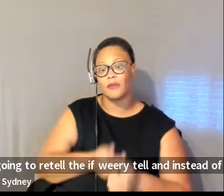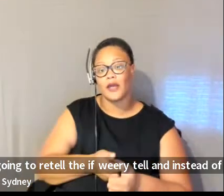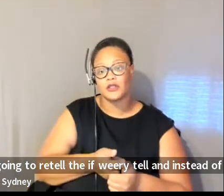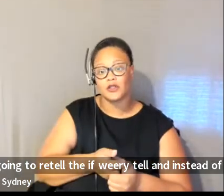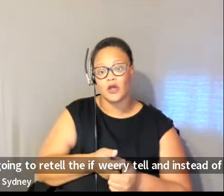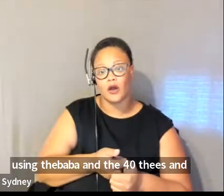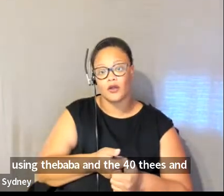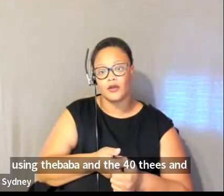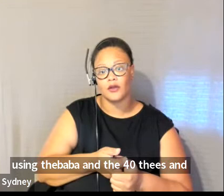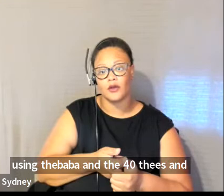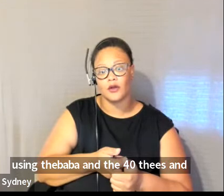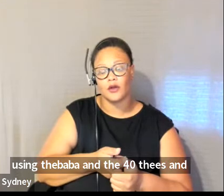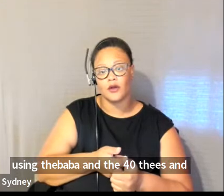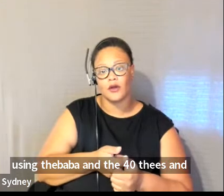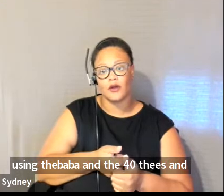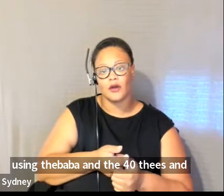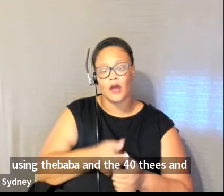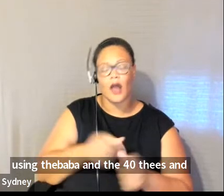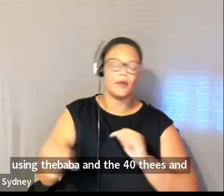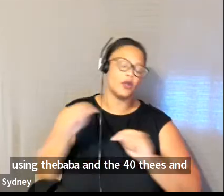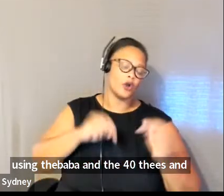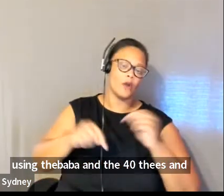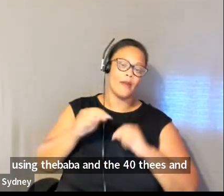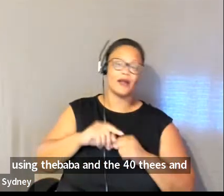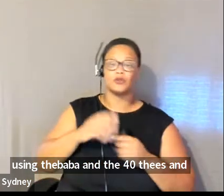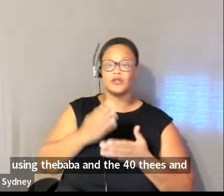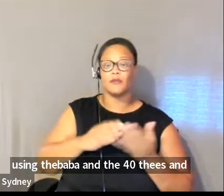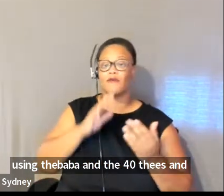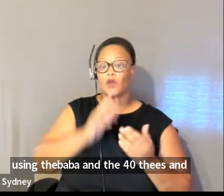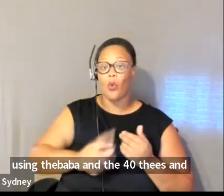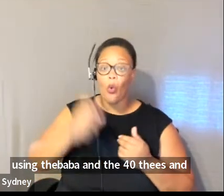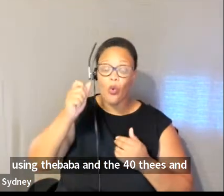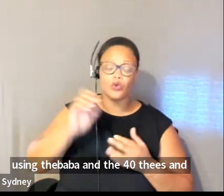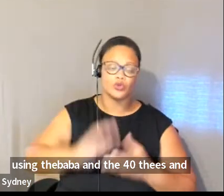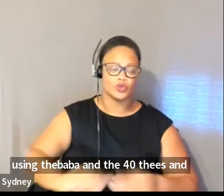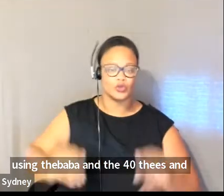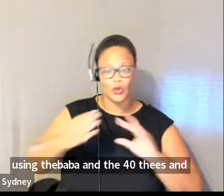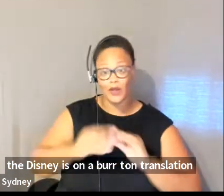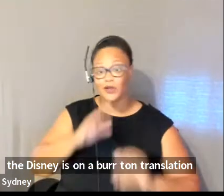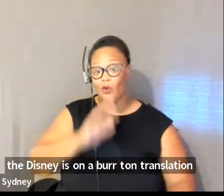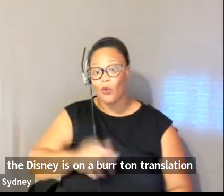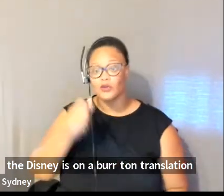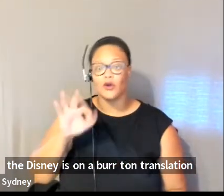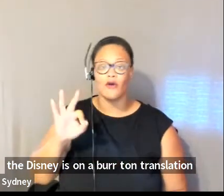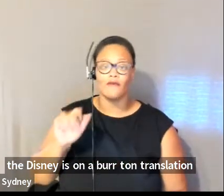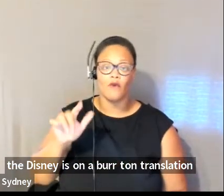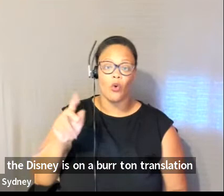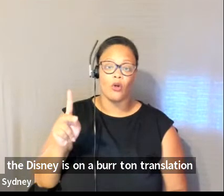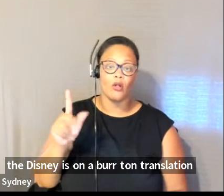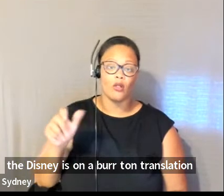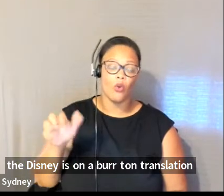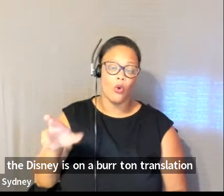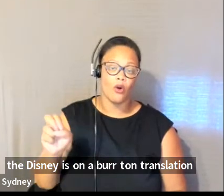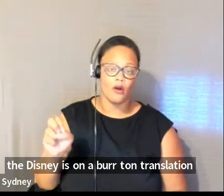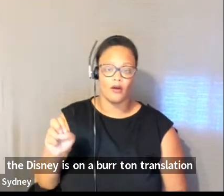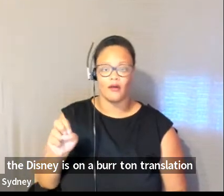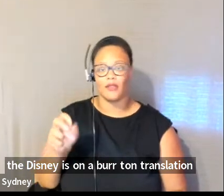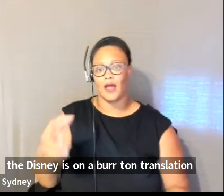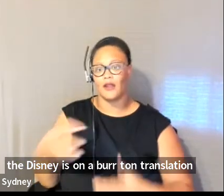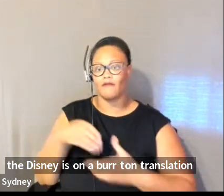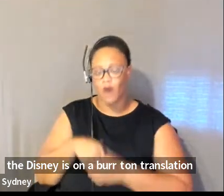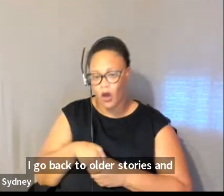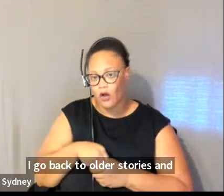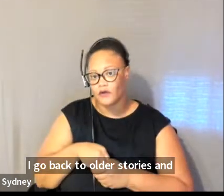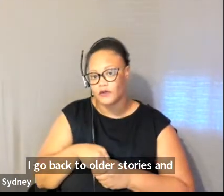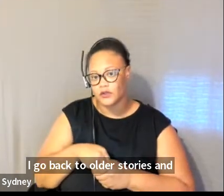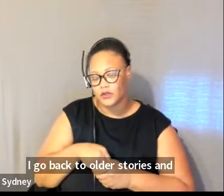Burton translation, I want to go back to some of the older stories and the older folklore, which actually involved, and I'll be